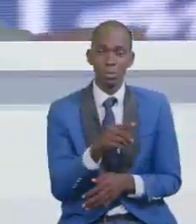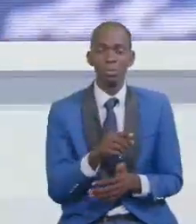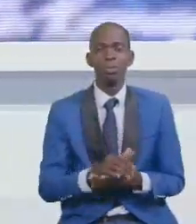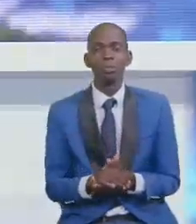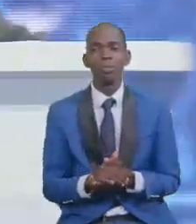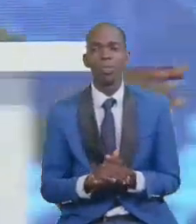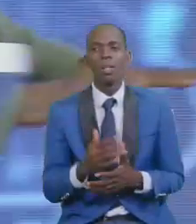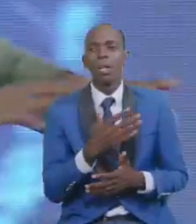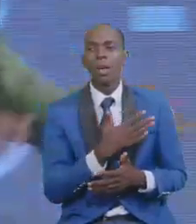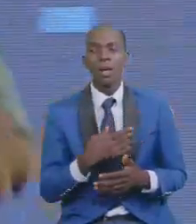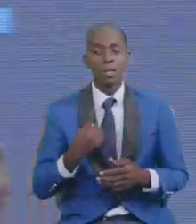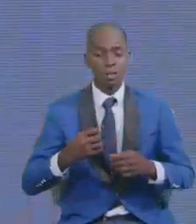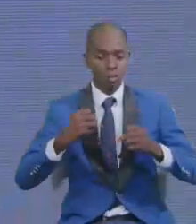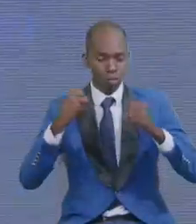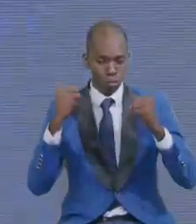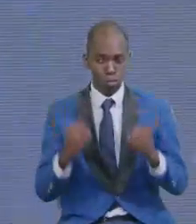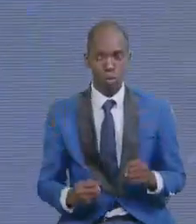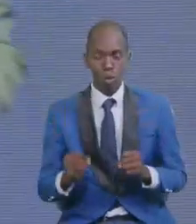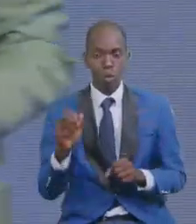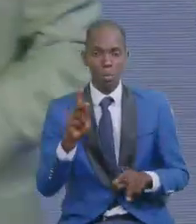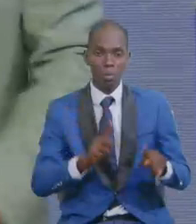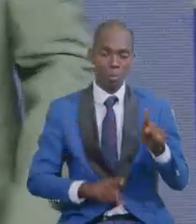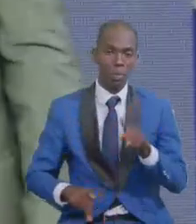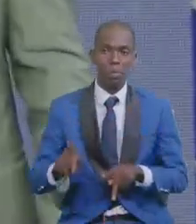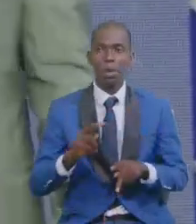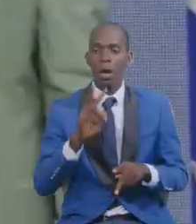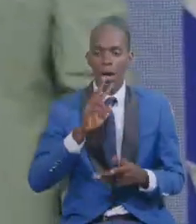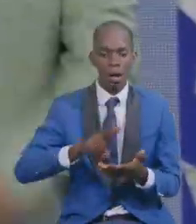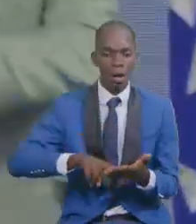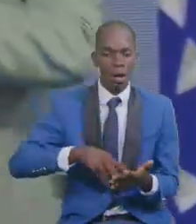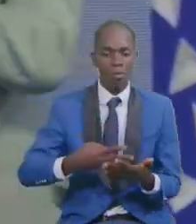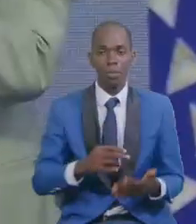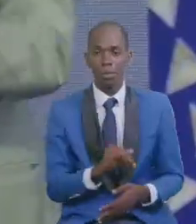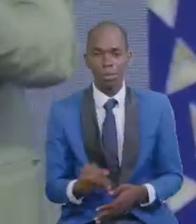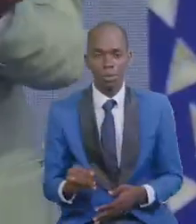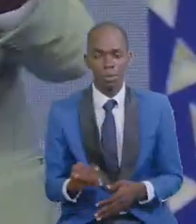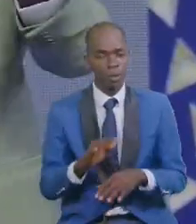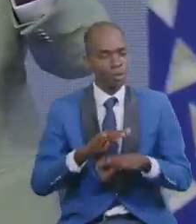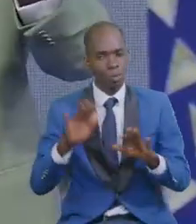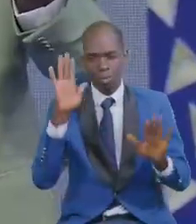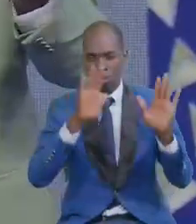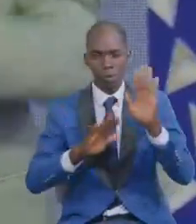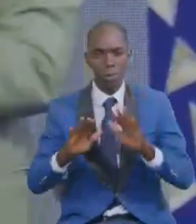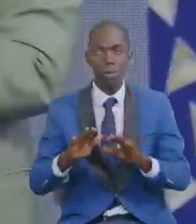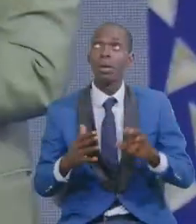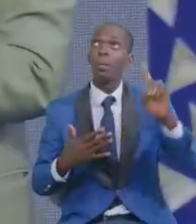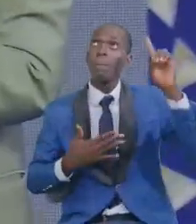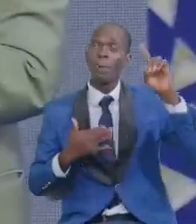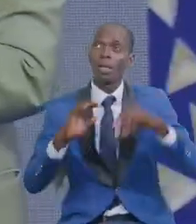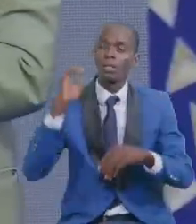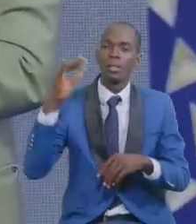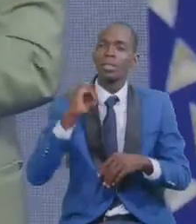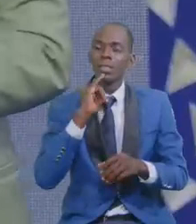and the strong people are collapsing, my grace is sufficient for steadfastness.